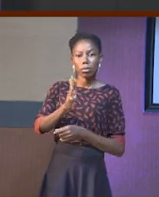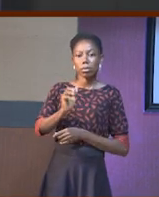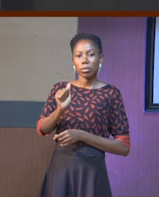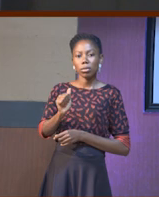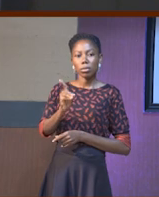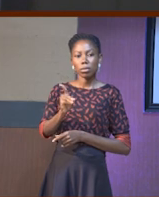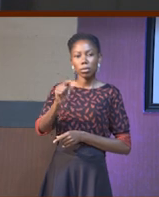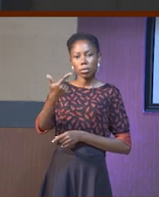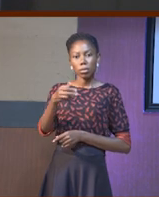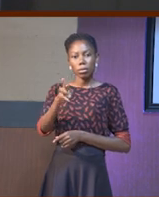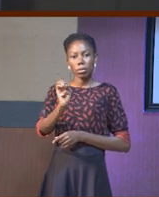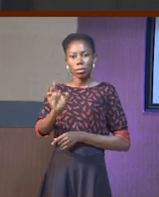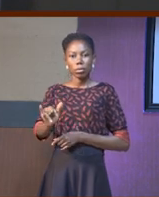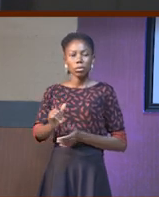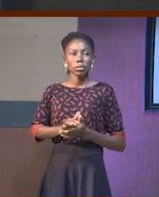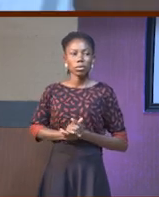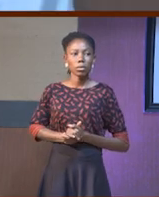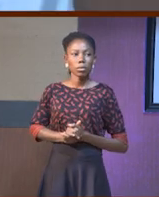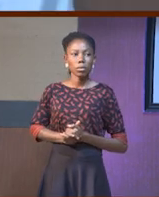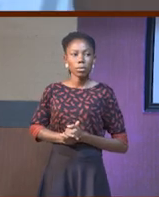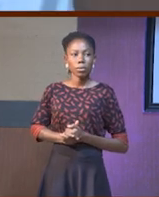Yes, ma'am. You are miles apart from each other.